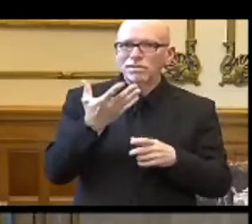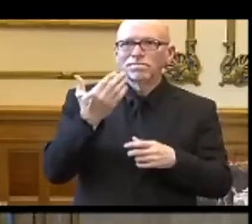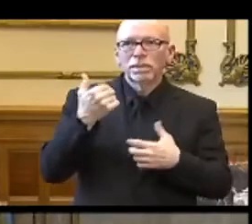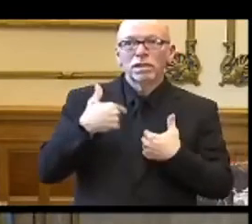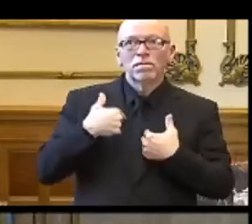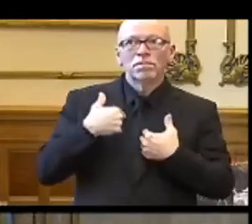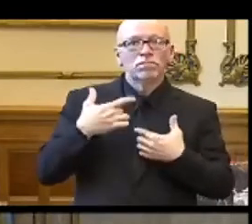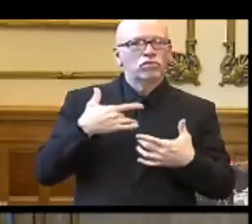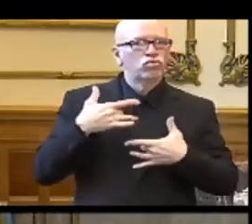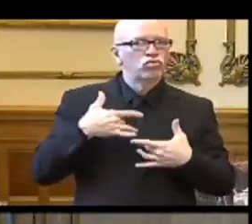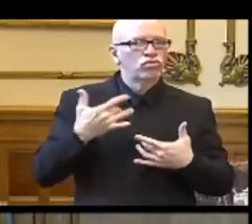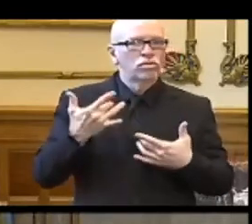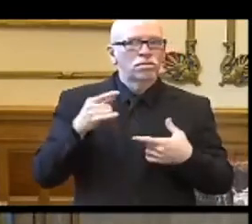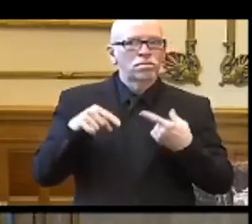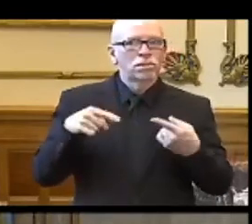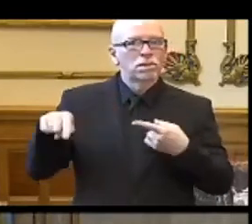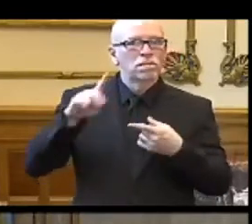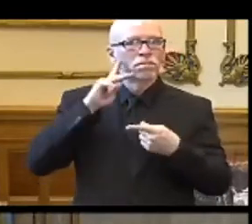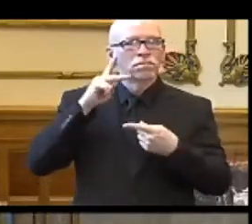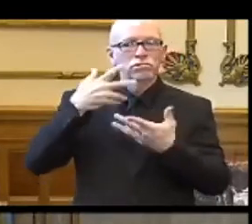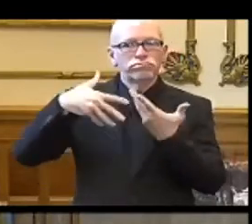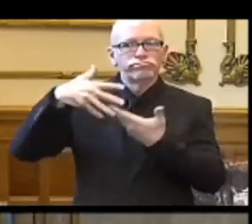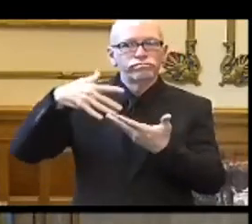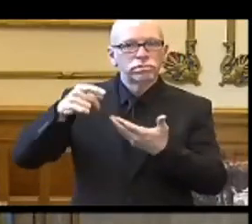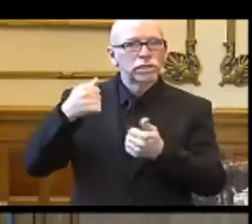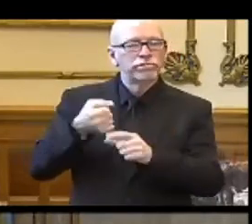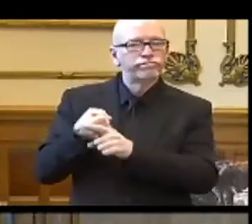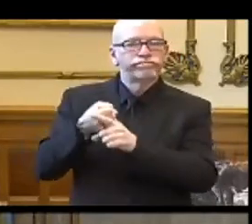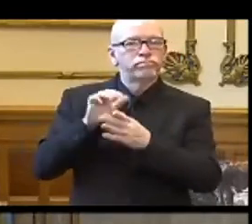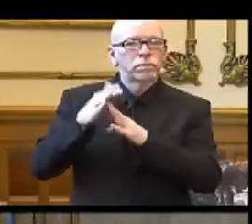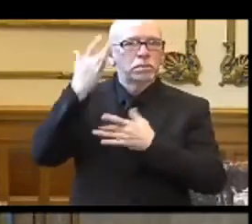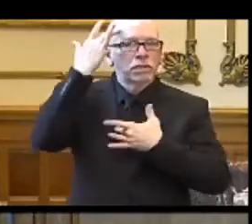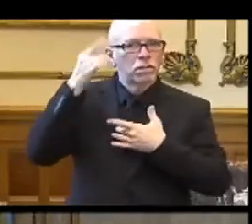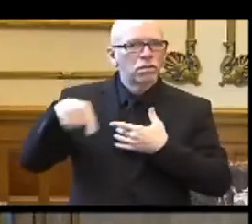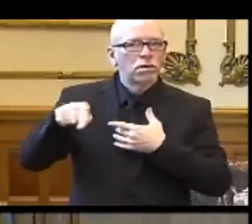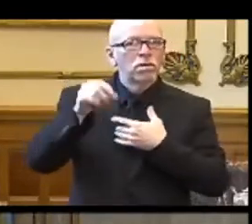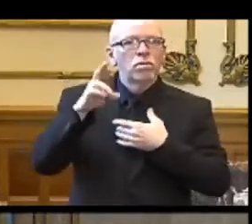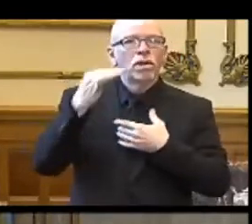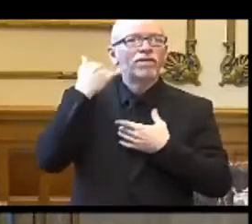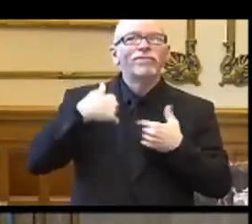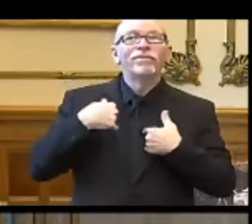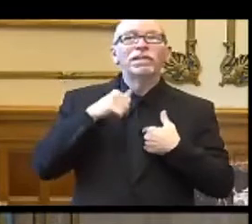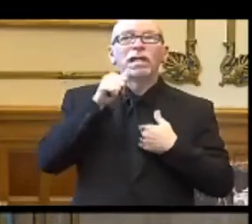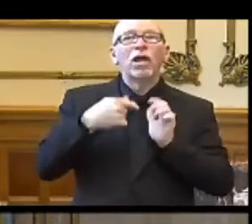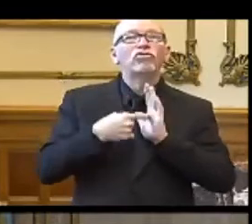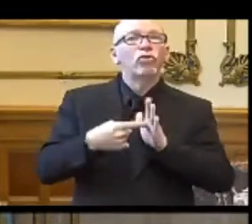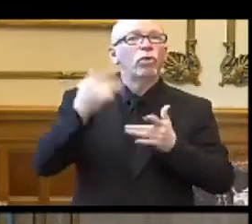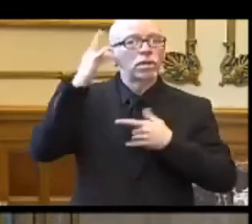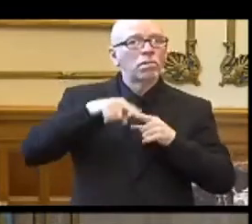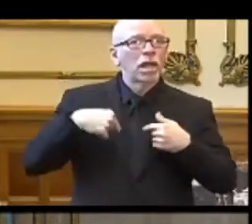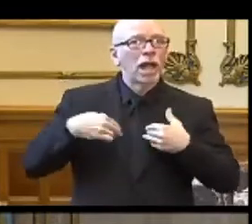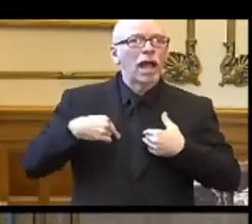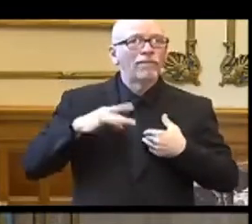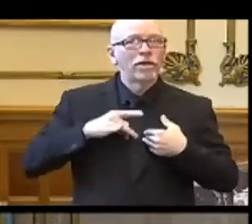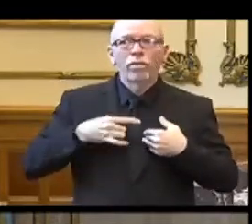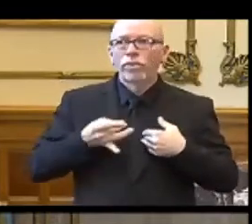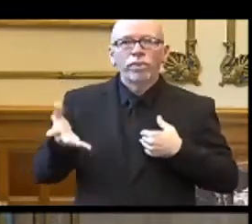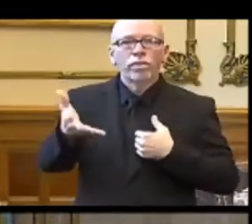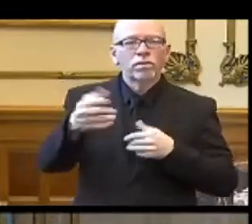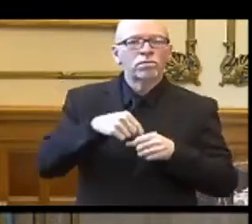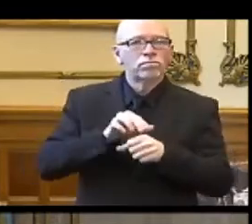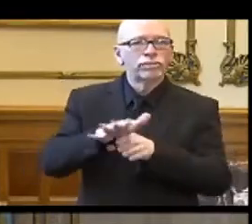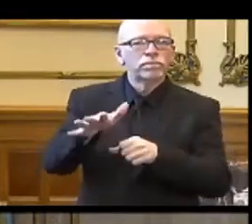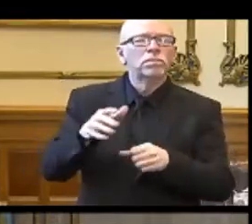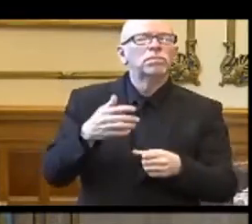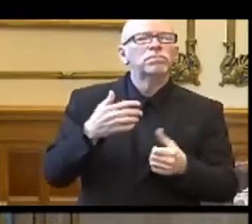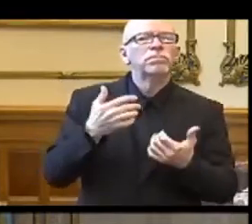am very concerned about those individuals becoming ill, or if they're asymptomatic carriers infecting someone else. So I just would